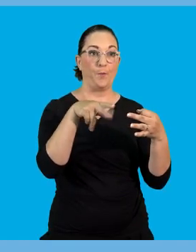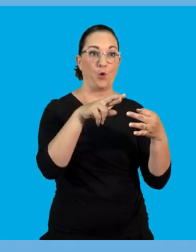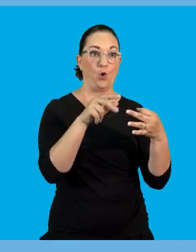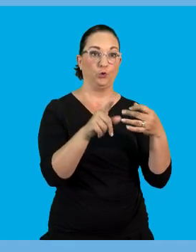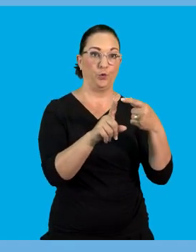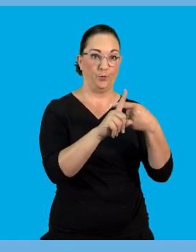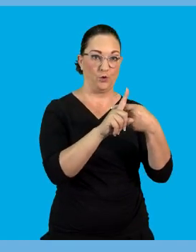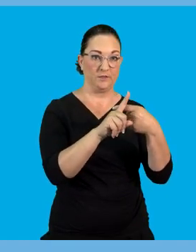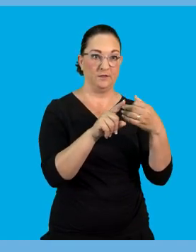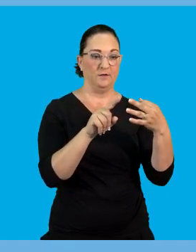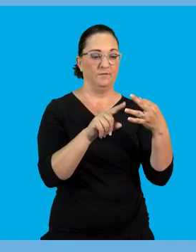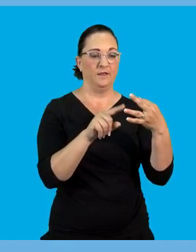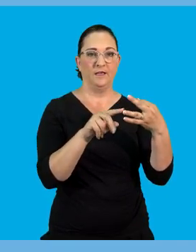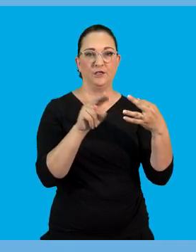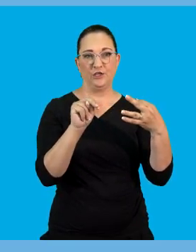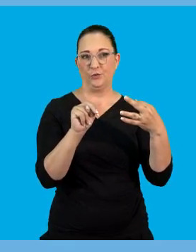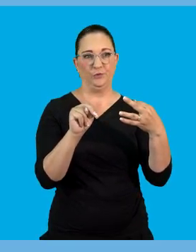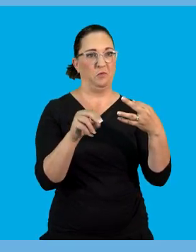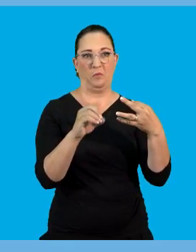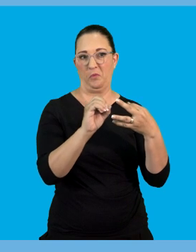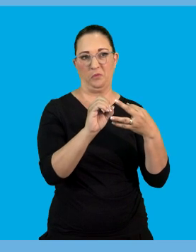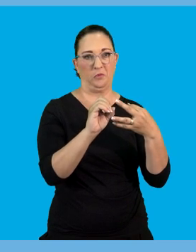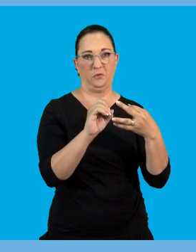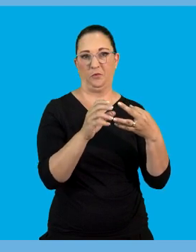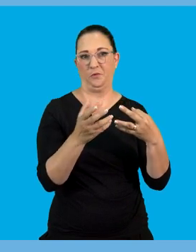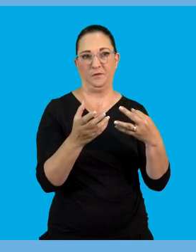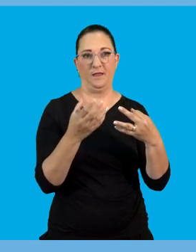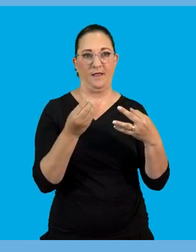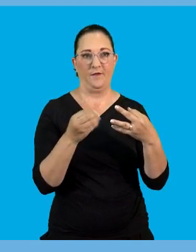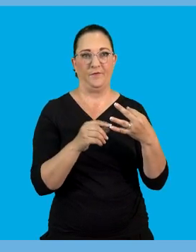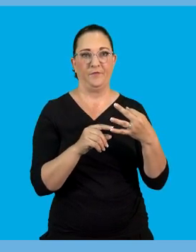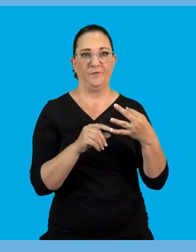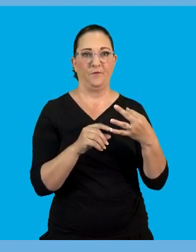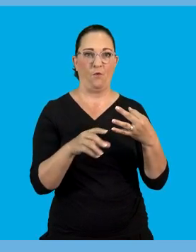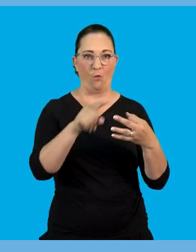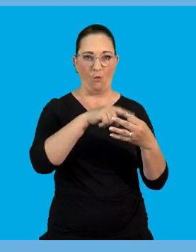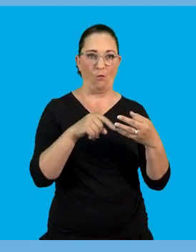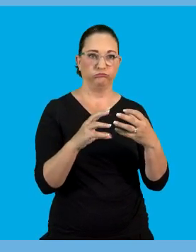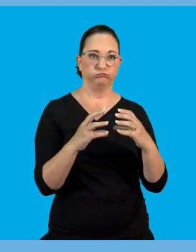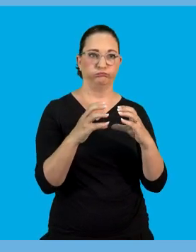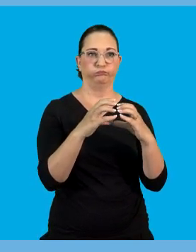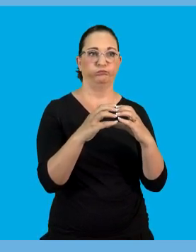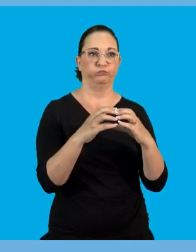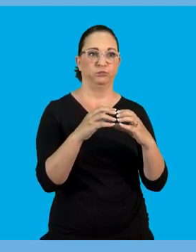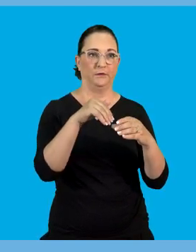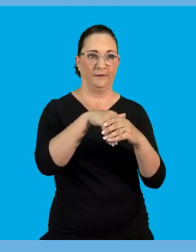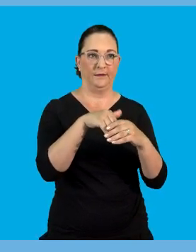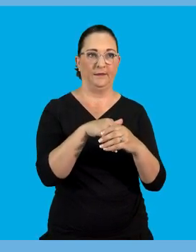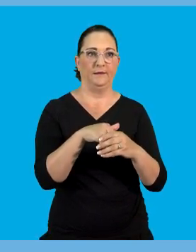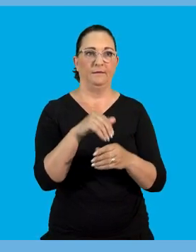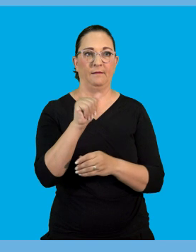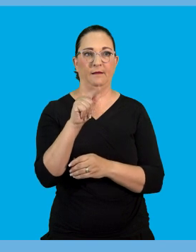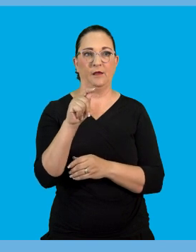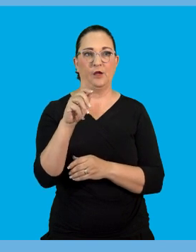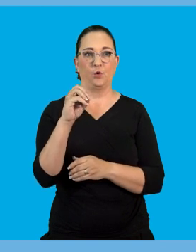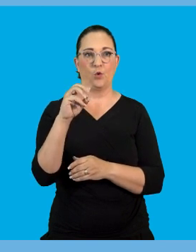the neutrons, they do not have a charge, and they are neither negative or positive. They are together with the protons found in the